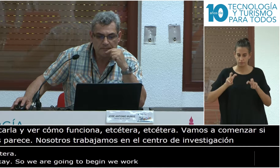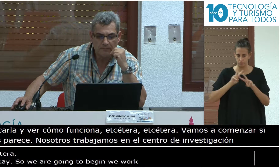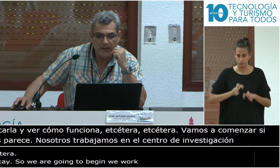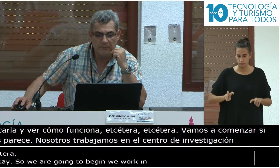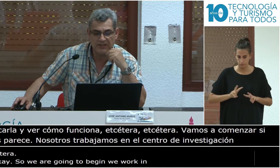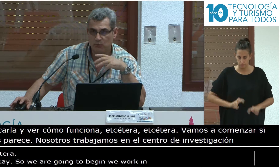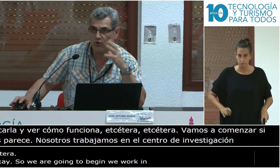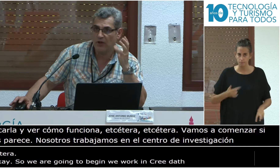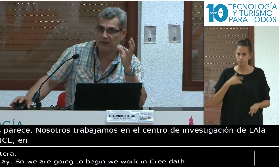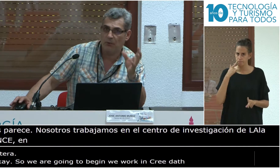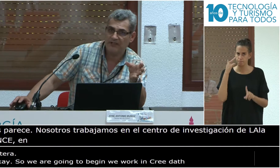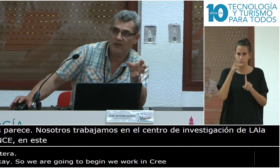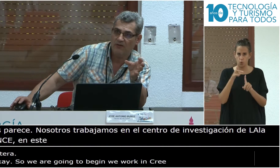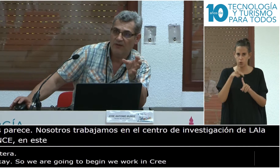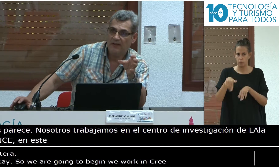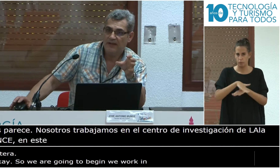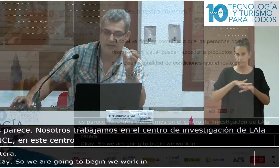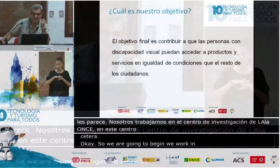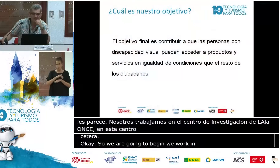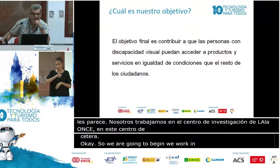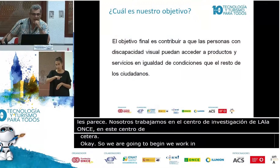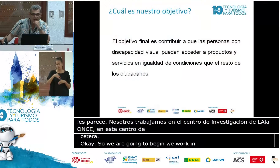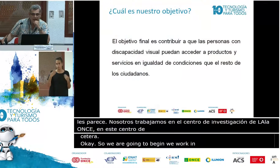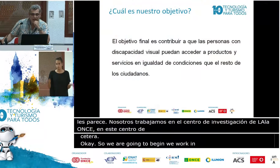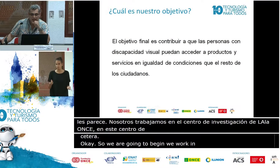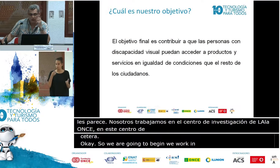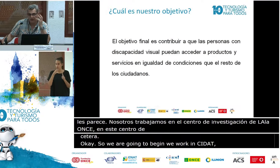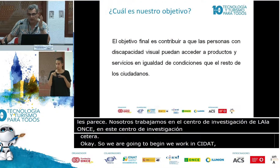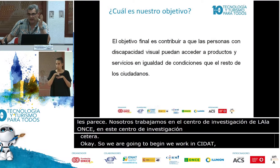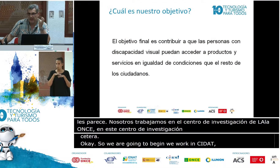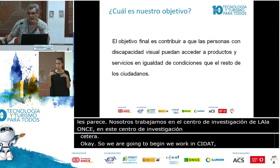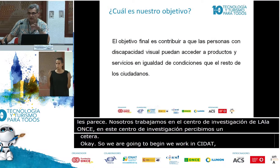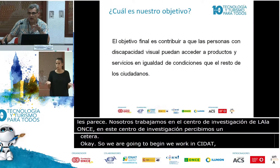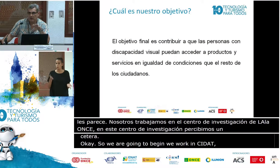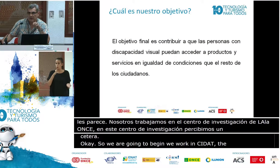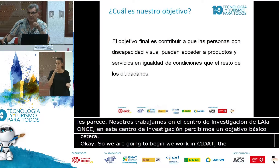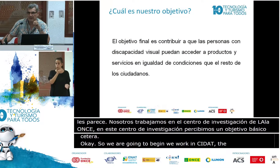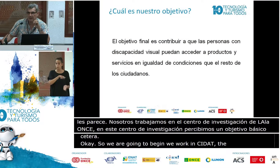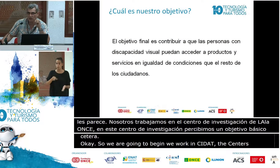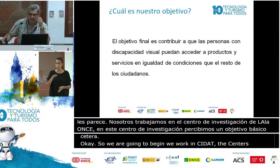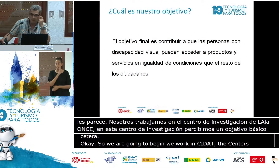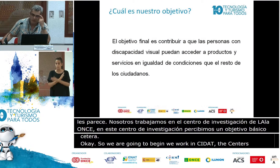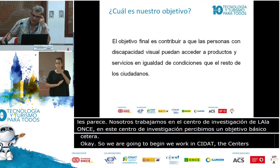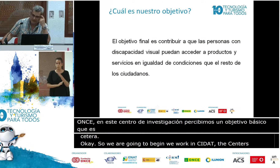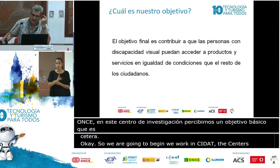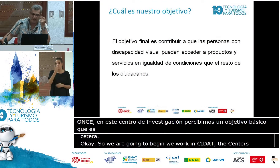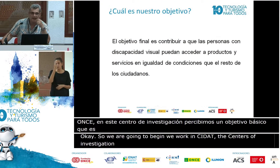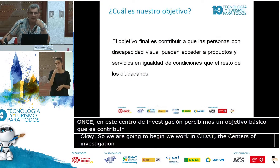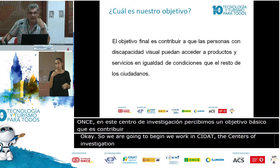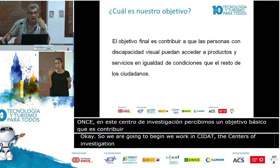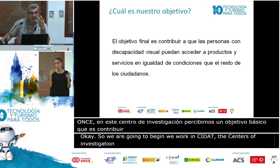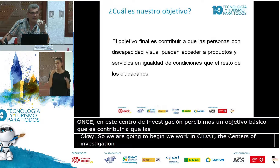ONCE. In this research center, we have a basic purpose, which is to contribute to help people with